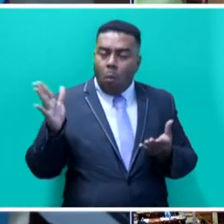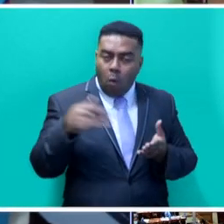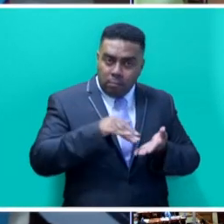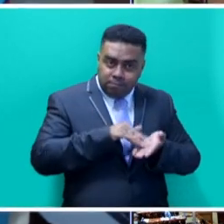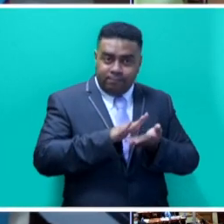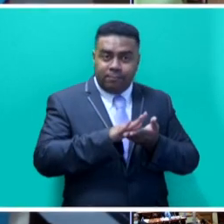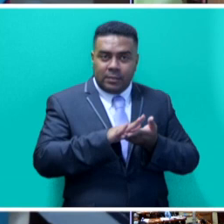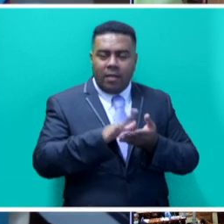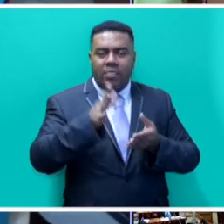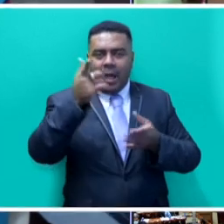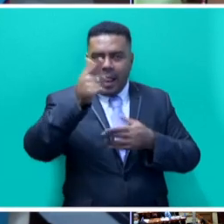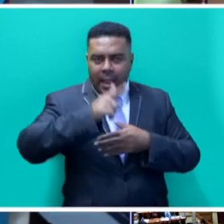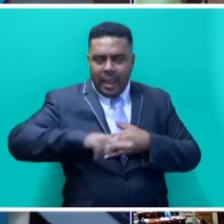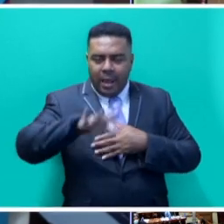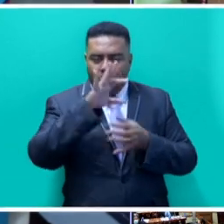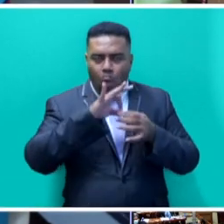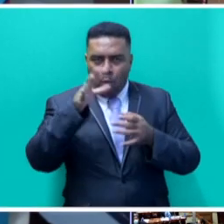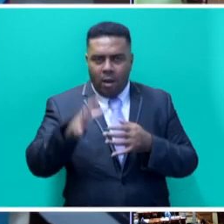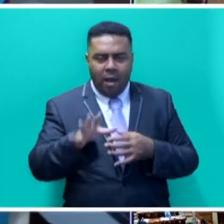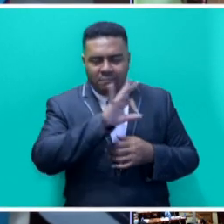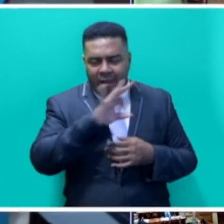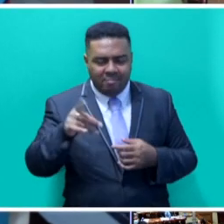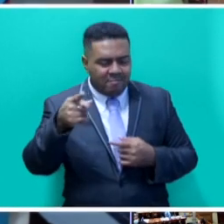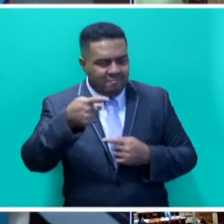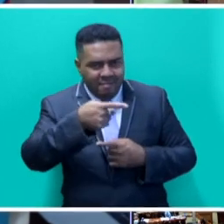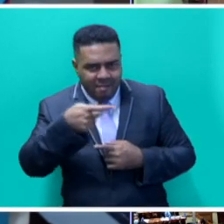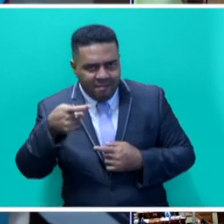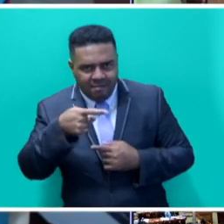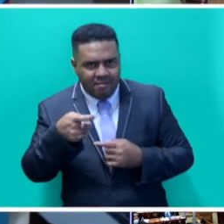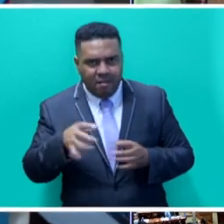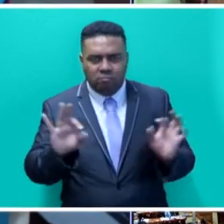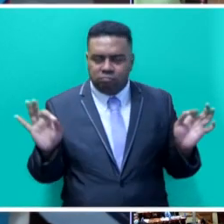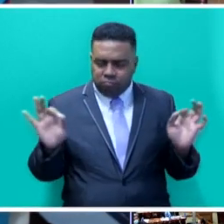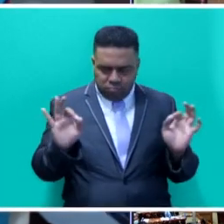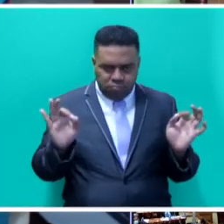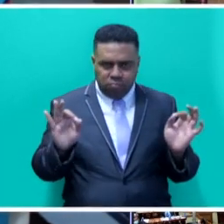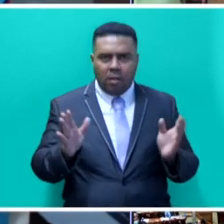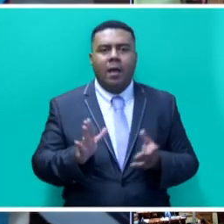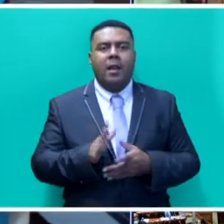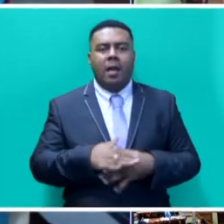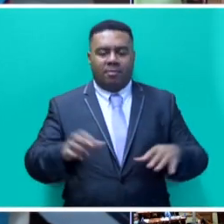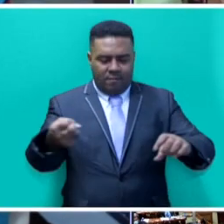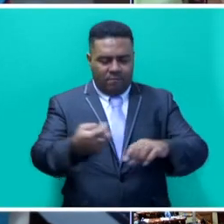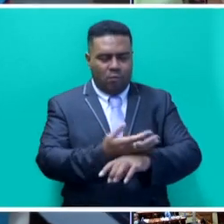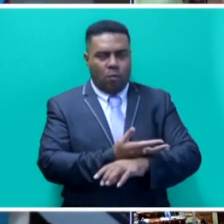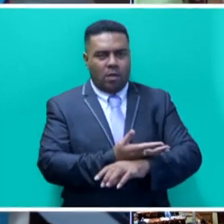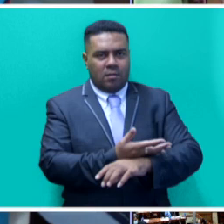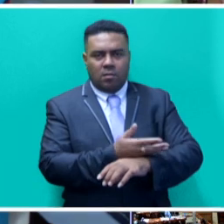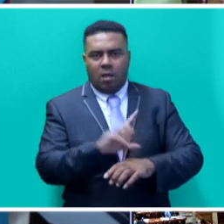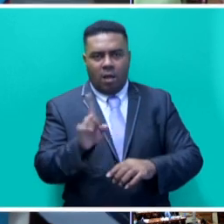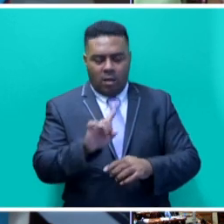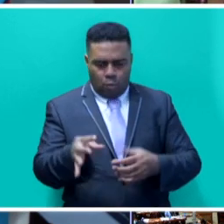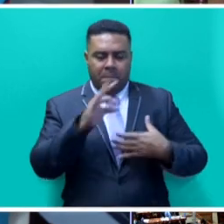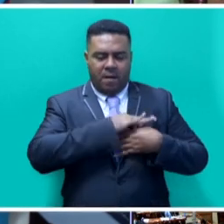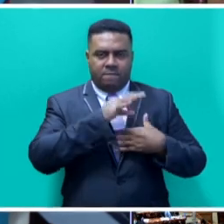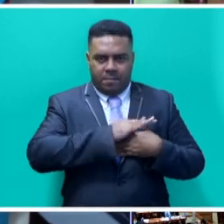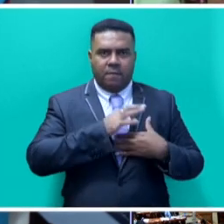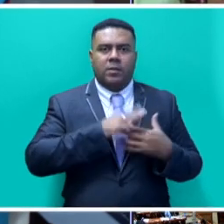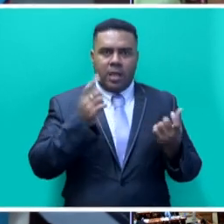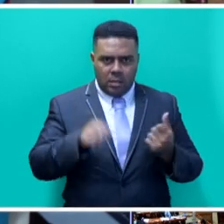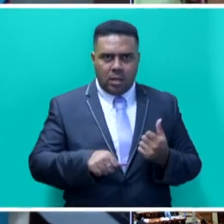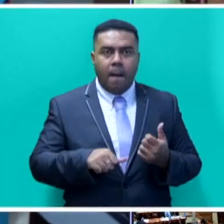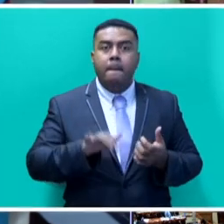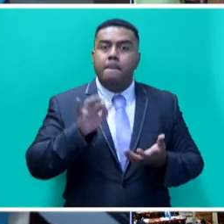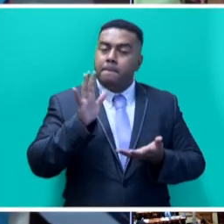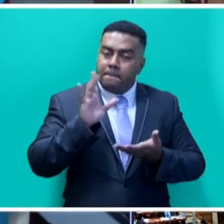the landowner will notice nothing negative, nothing wilting down his or own ownership rights, except